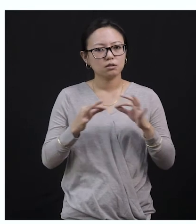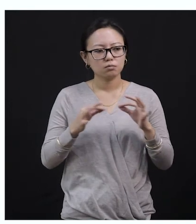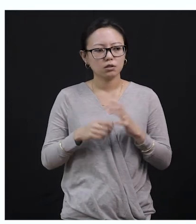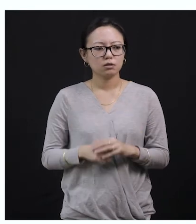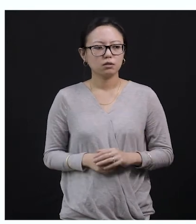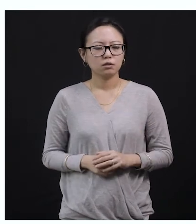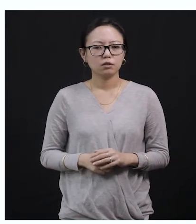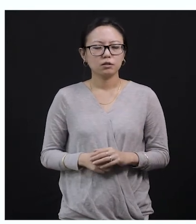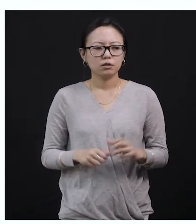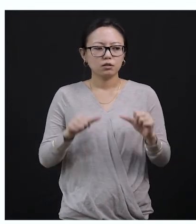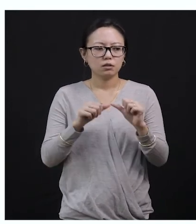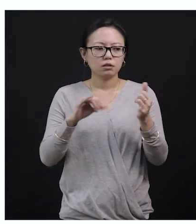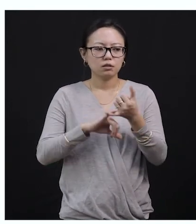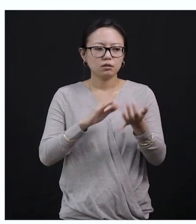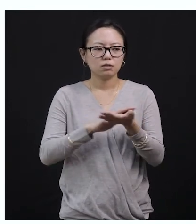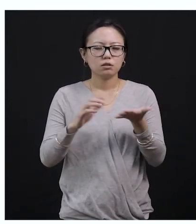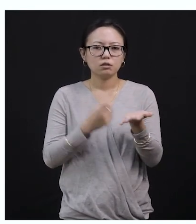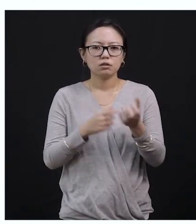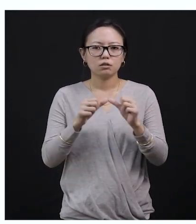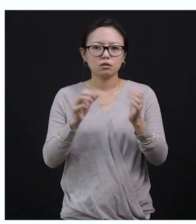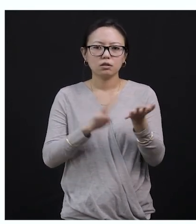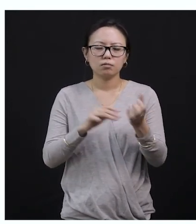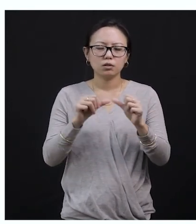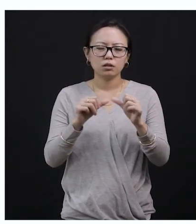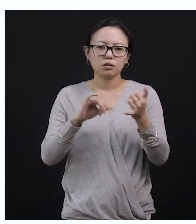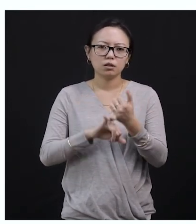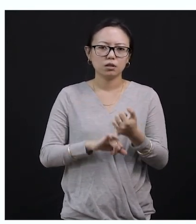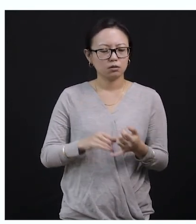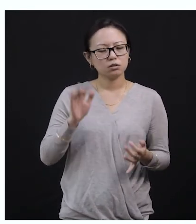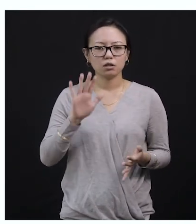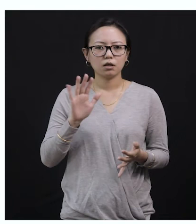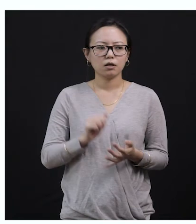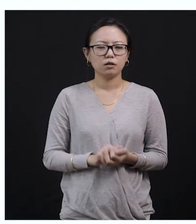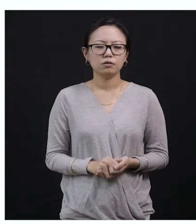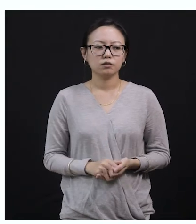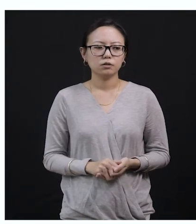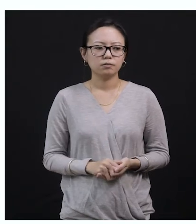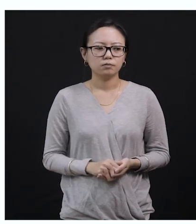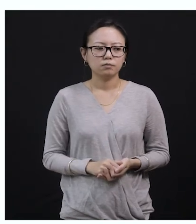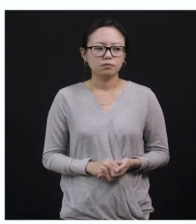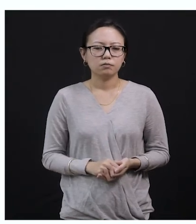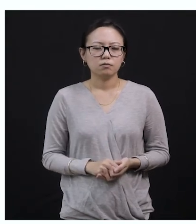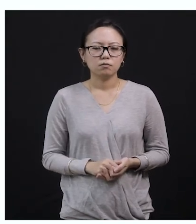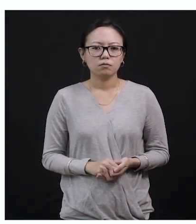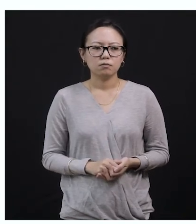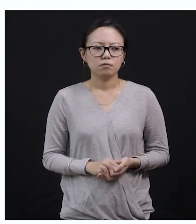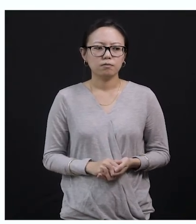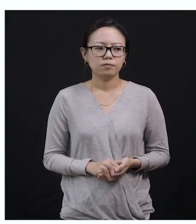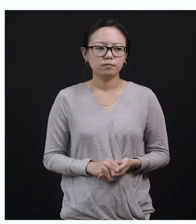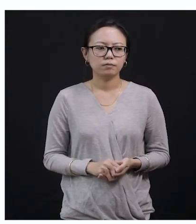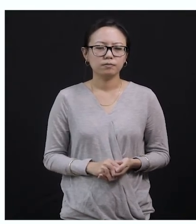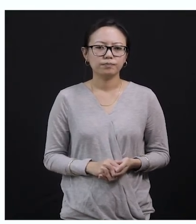ashramas. There were certain special places known as ashramas, and they were very